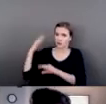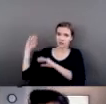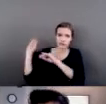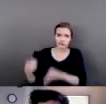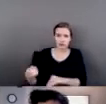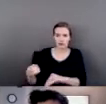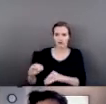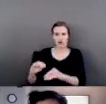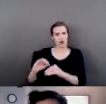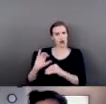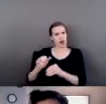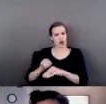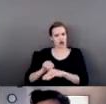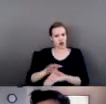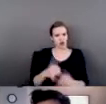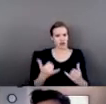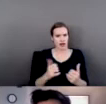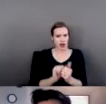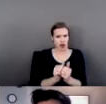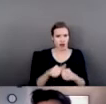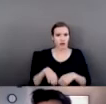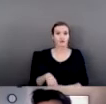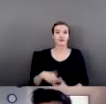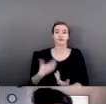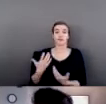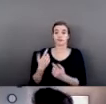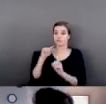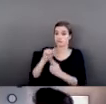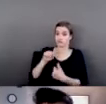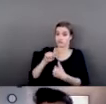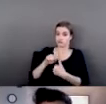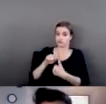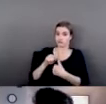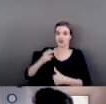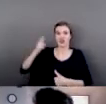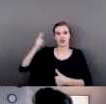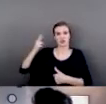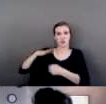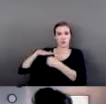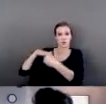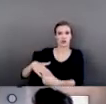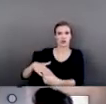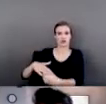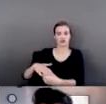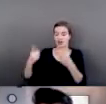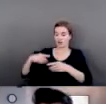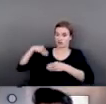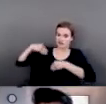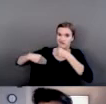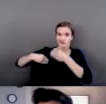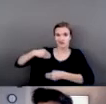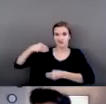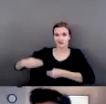oppression. And this is a prolonged, universal, and intergenerational oppression that is experienced